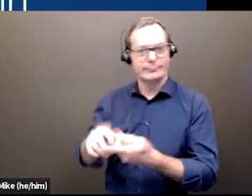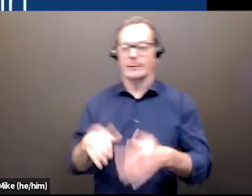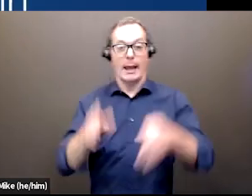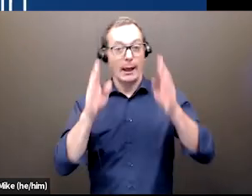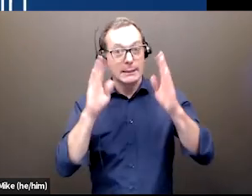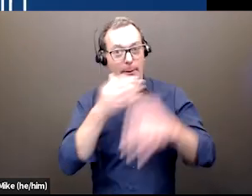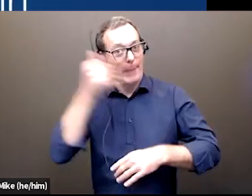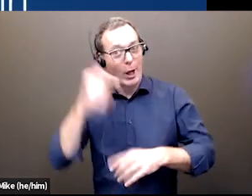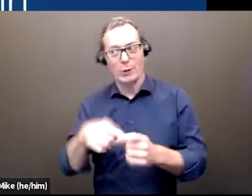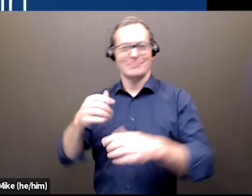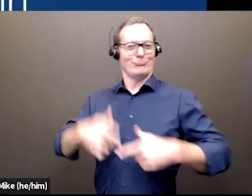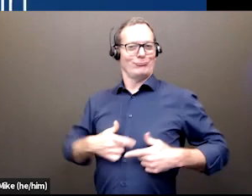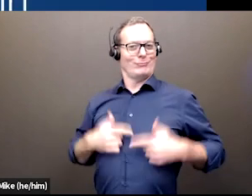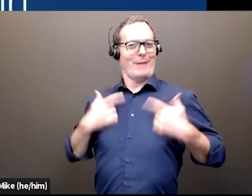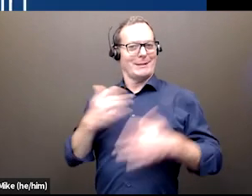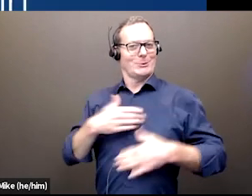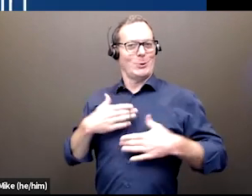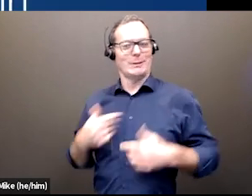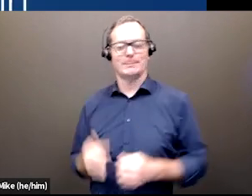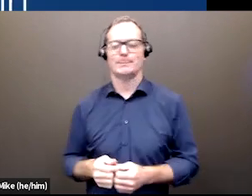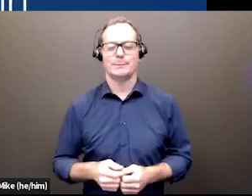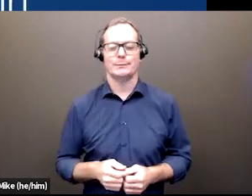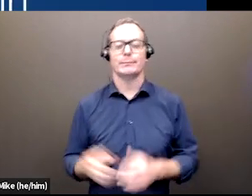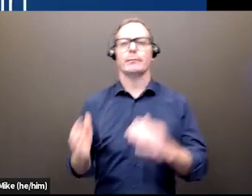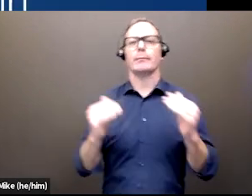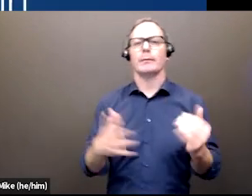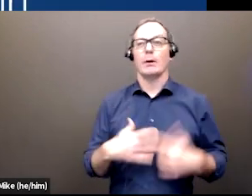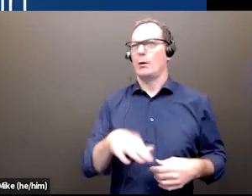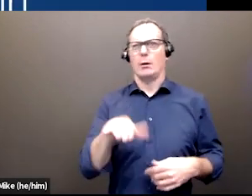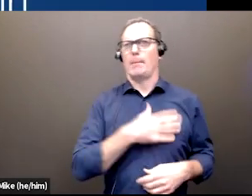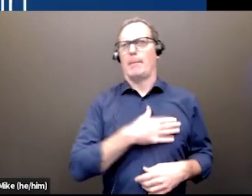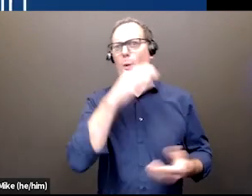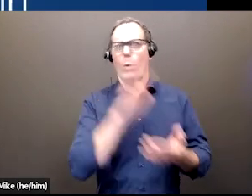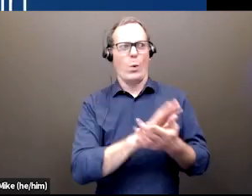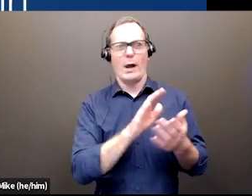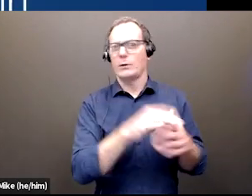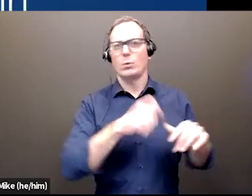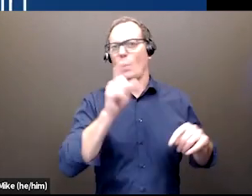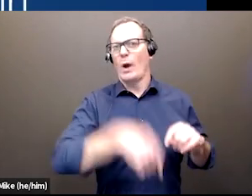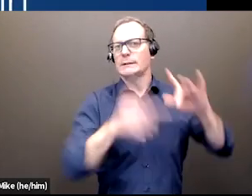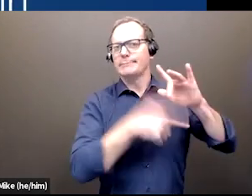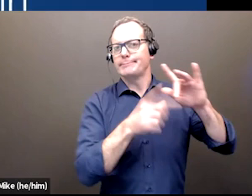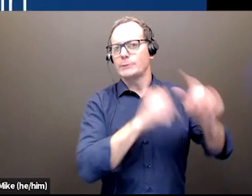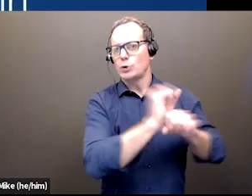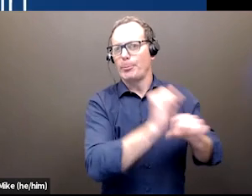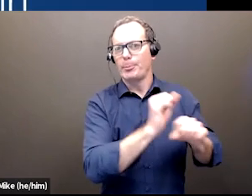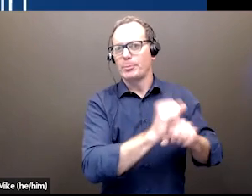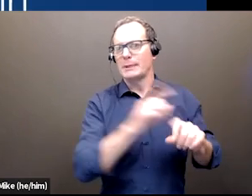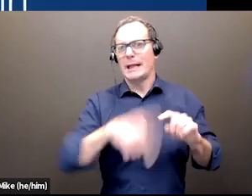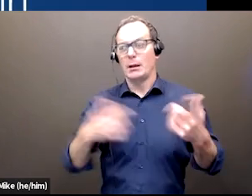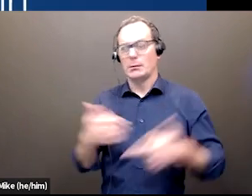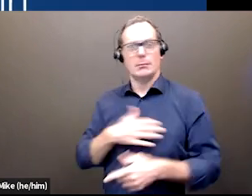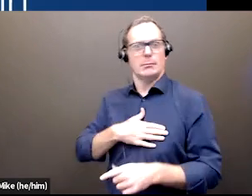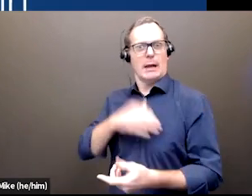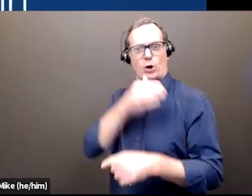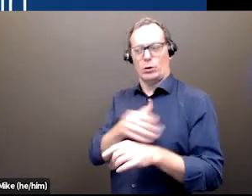wife is now missing less time at work because of the improvement in our child's mental health, and my stress level is going down.